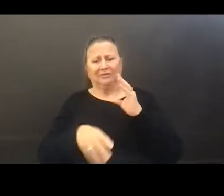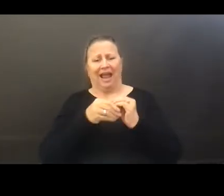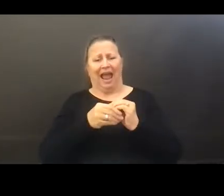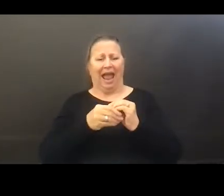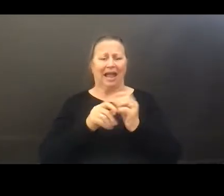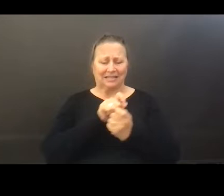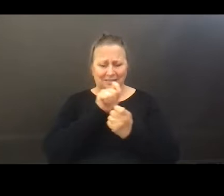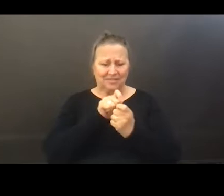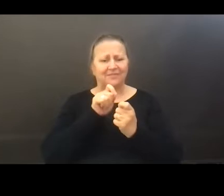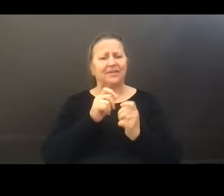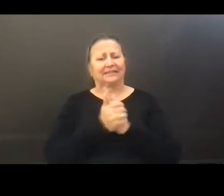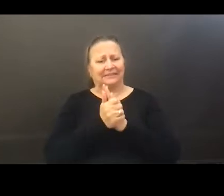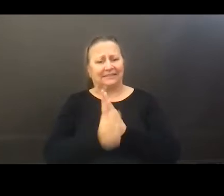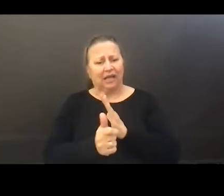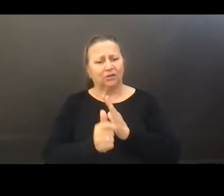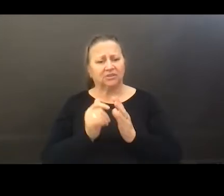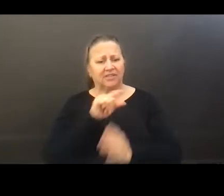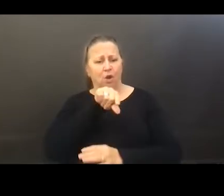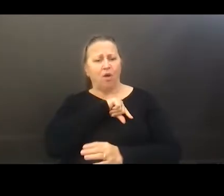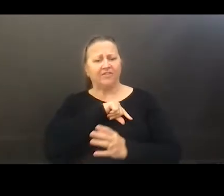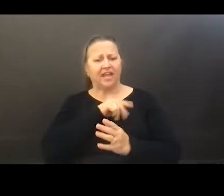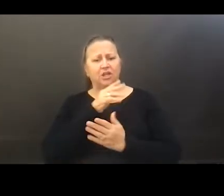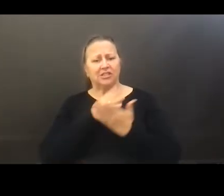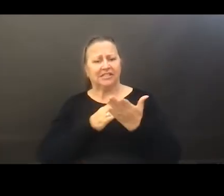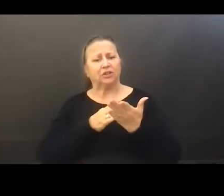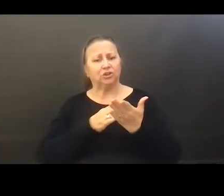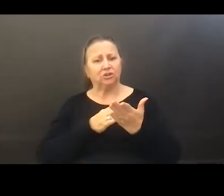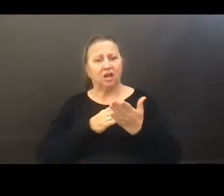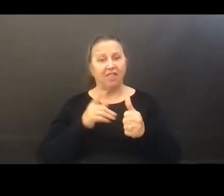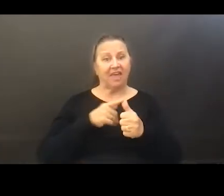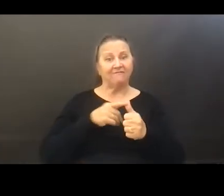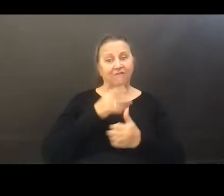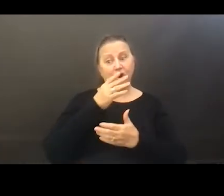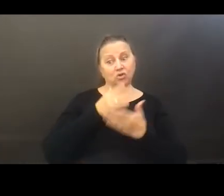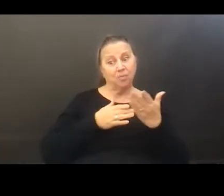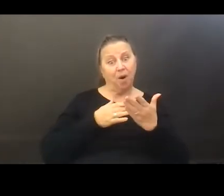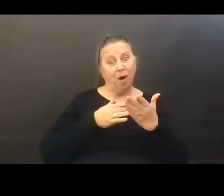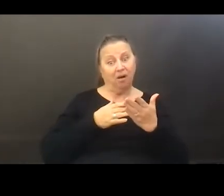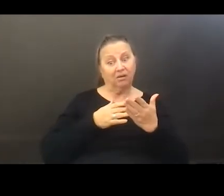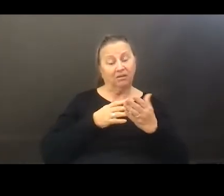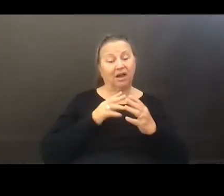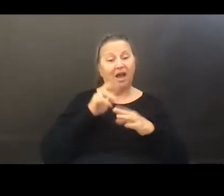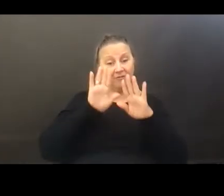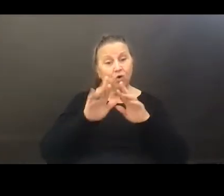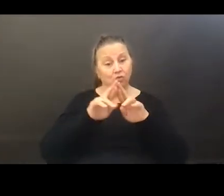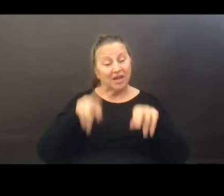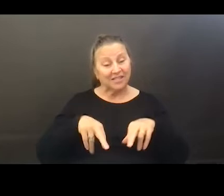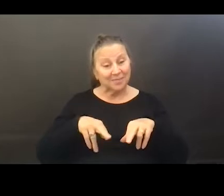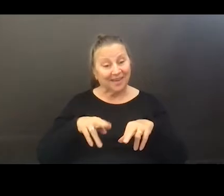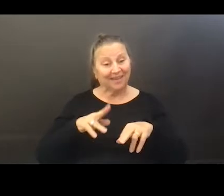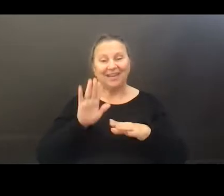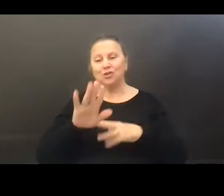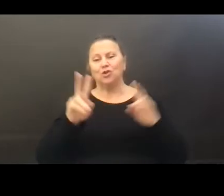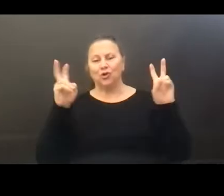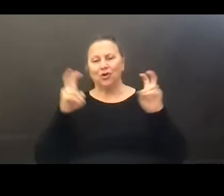that qualification section. That first part of that resume is your ticket to the interview, and we can help you craft that.